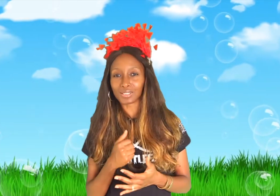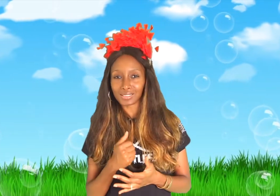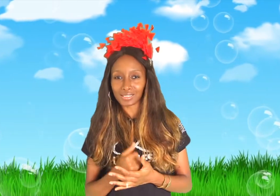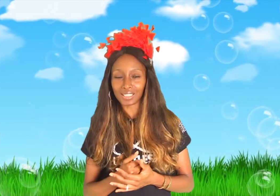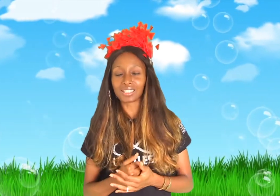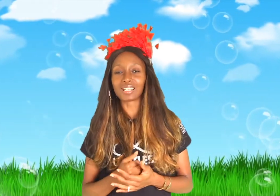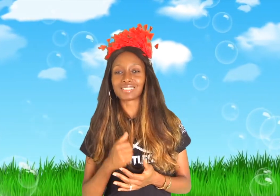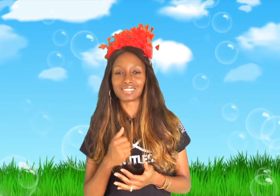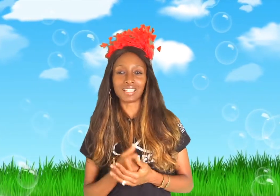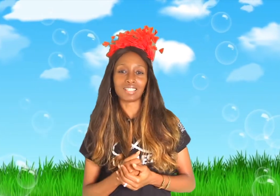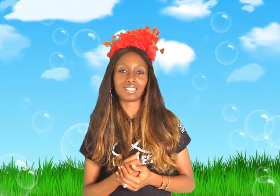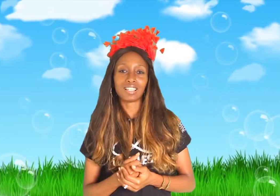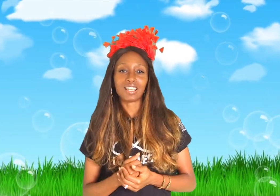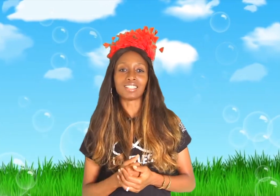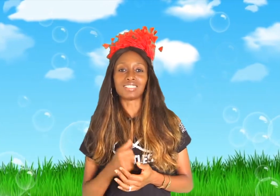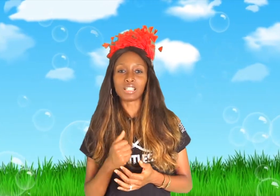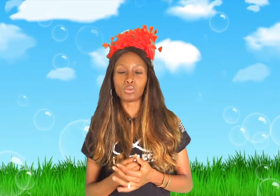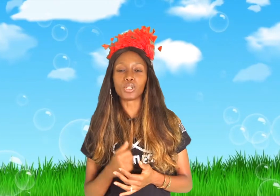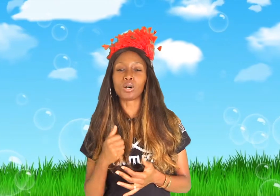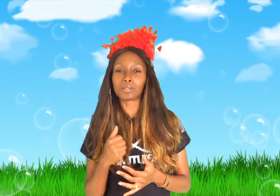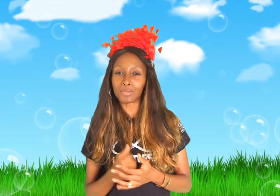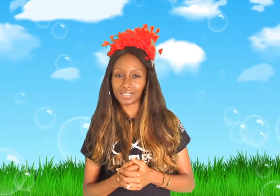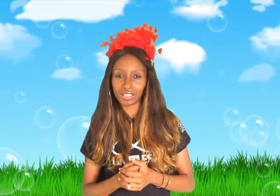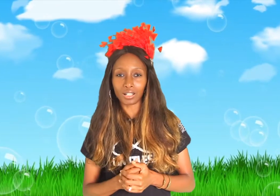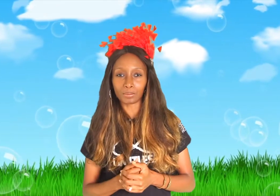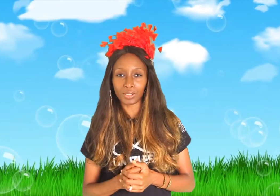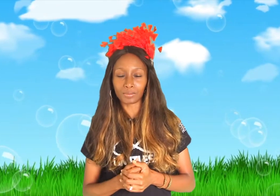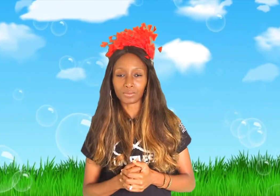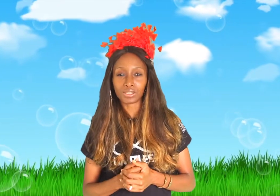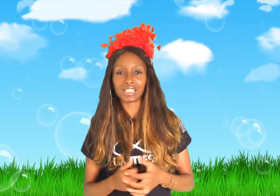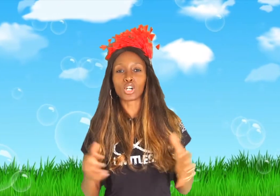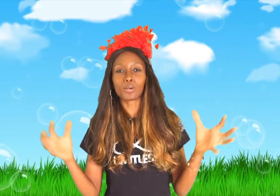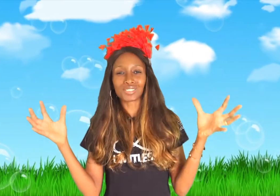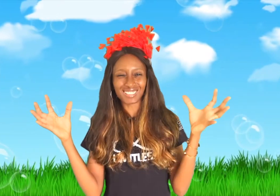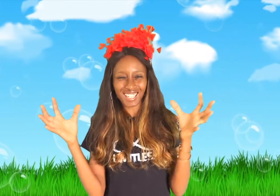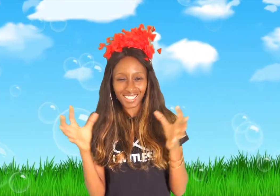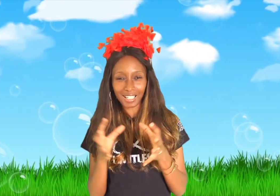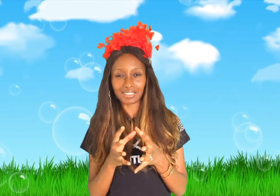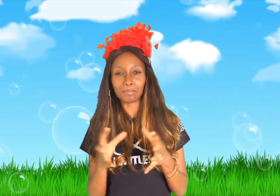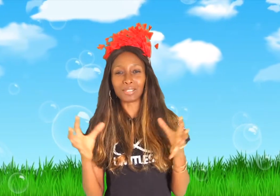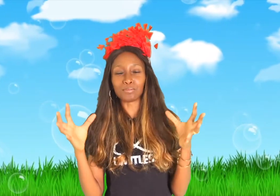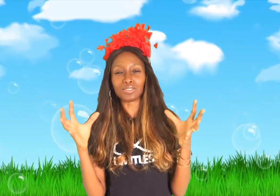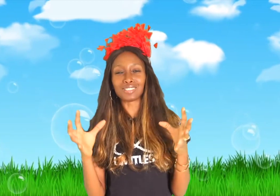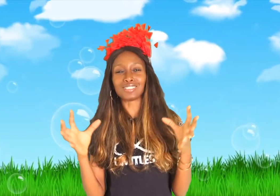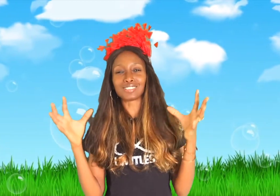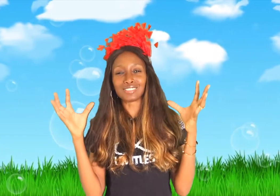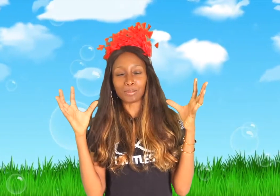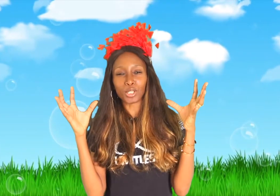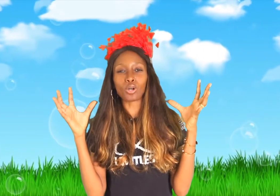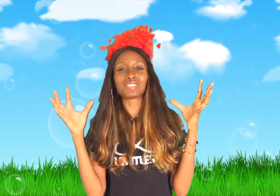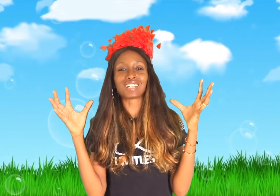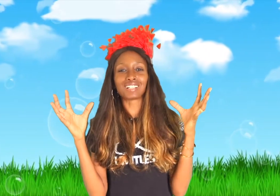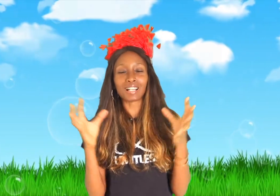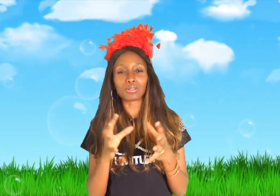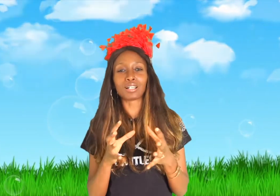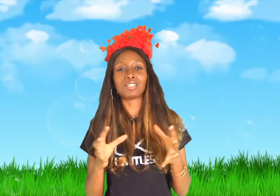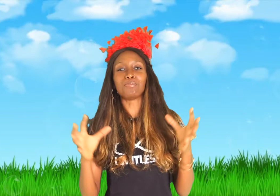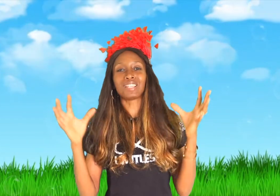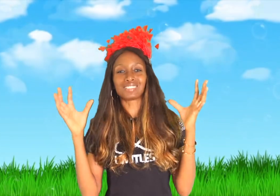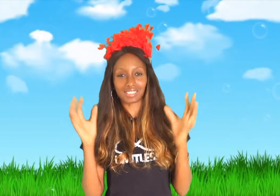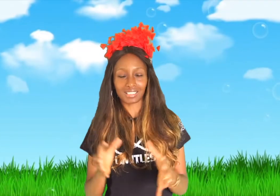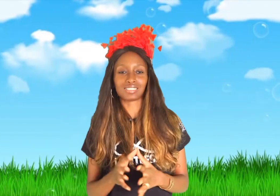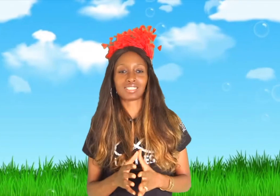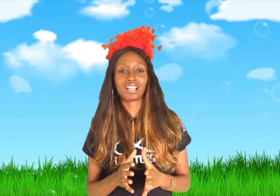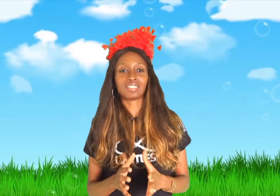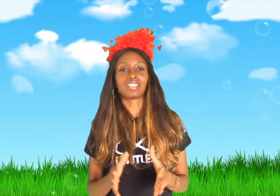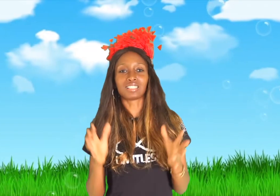but it is declared today that they will become a mighty army. They come together and it becomes clearer, it